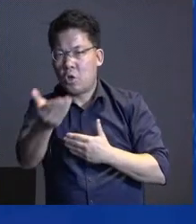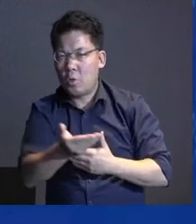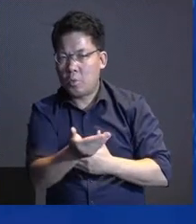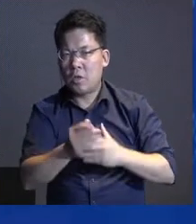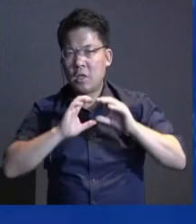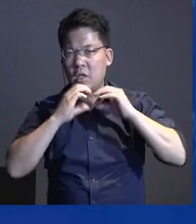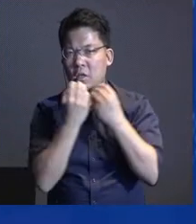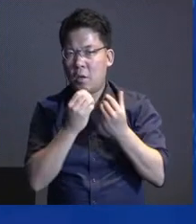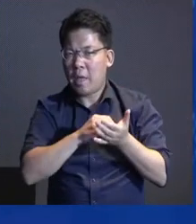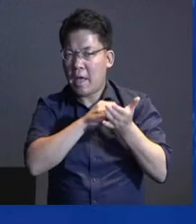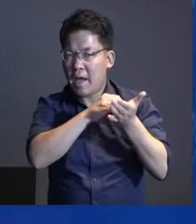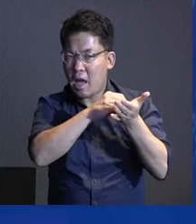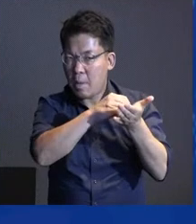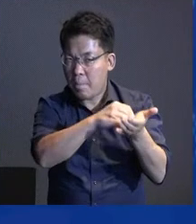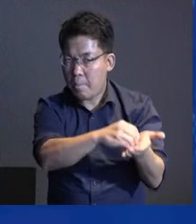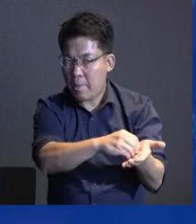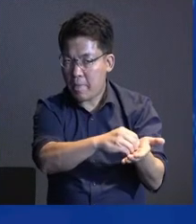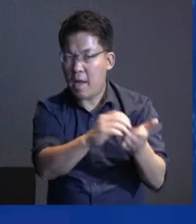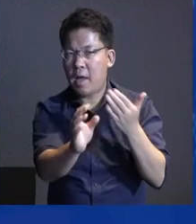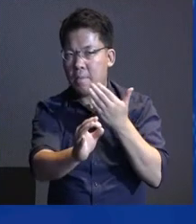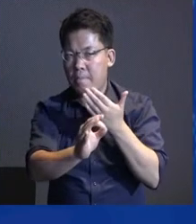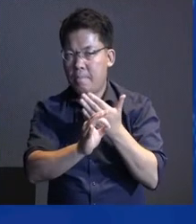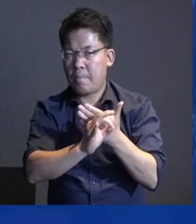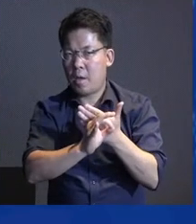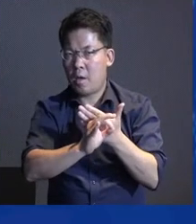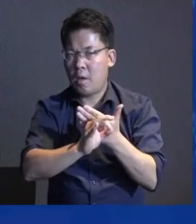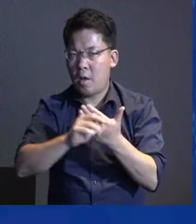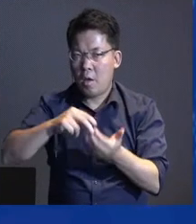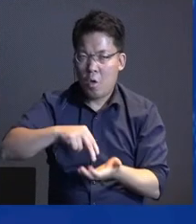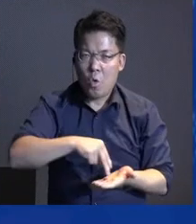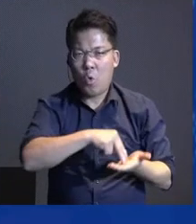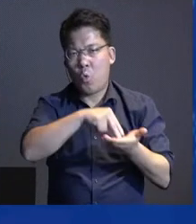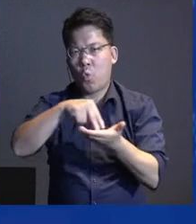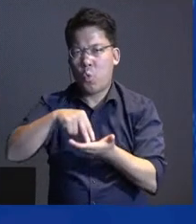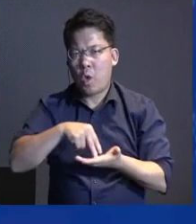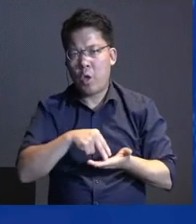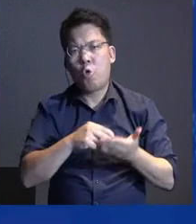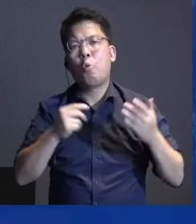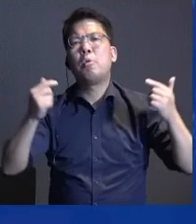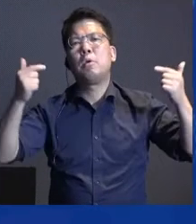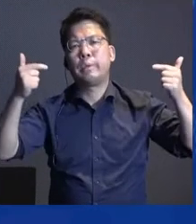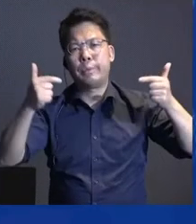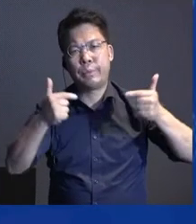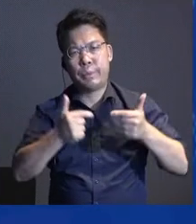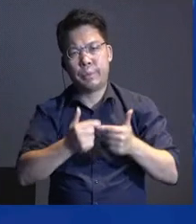loneliness, because the clubs bring people together for befriending and for